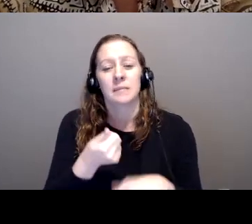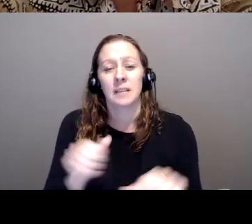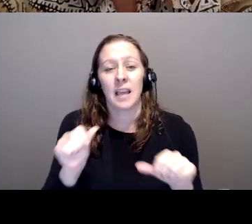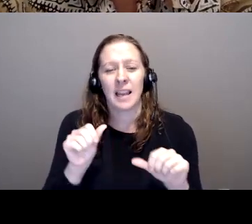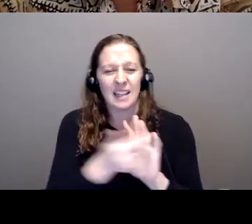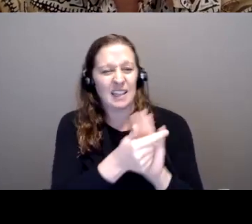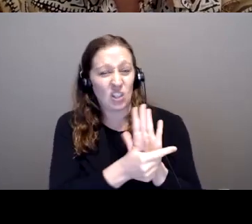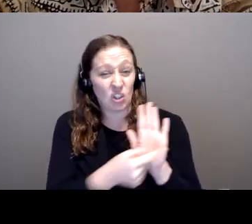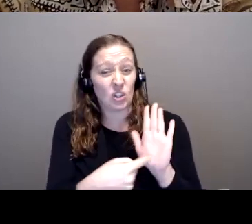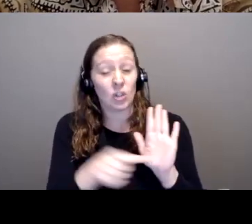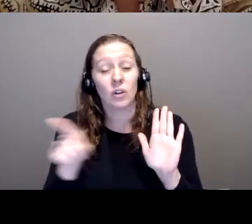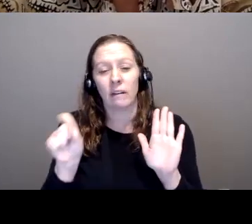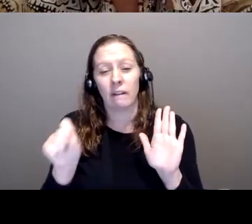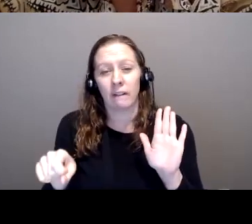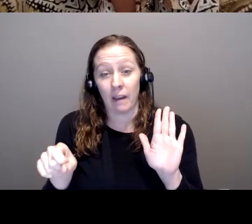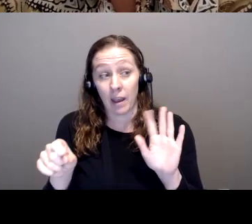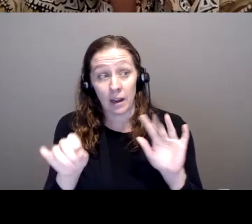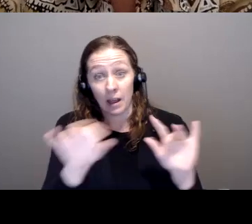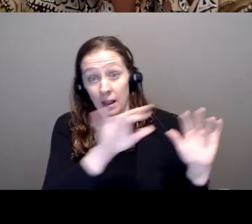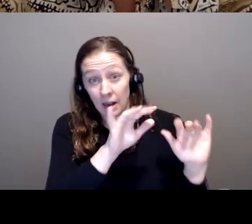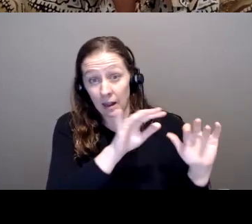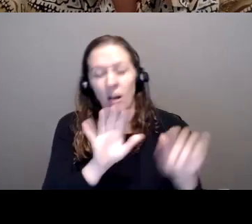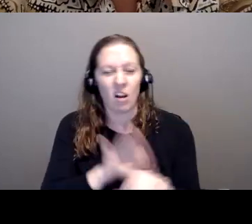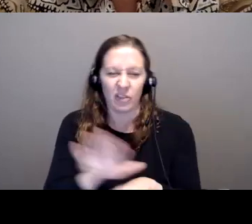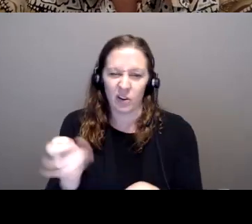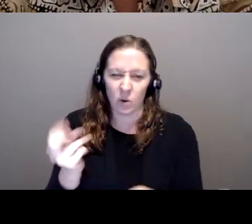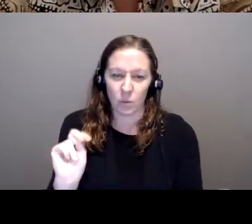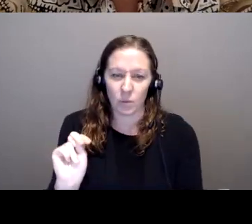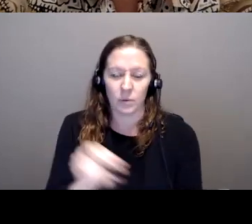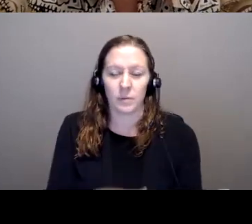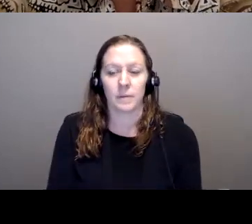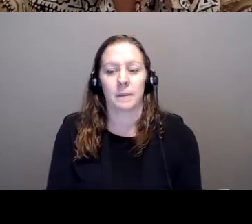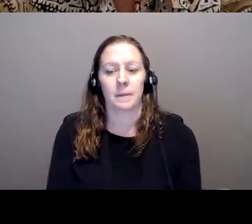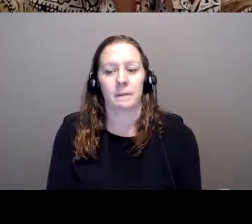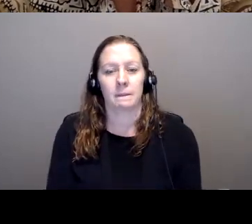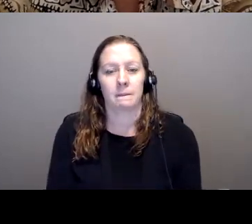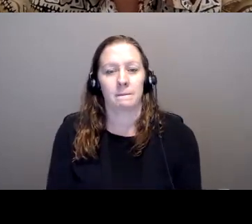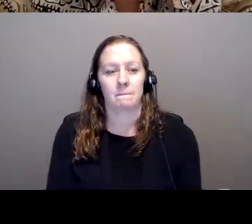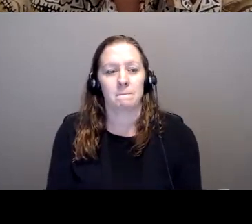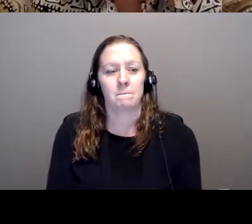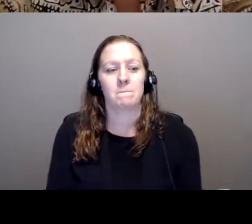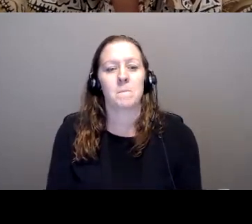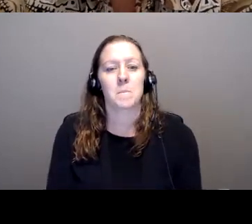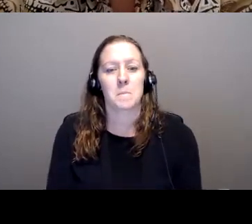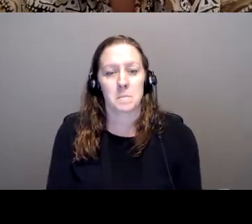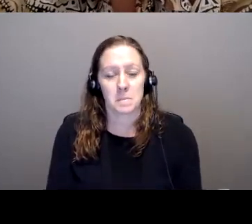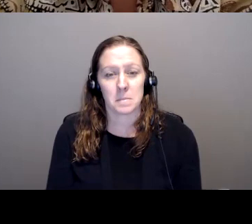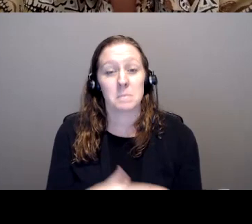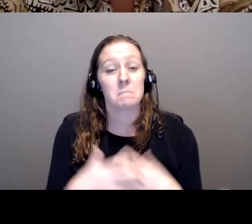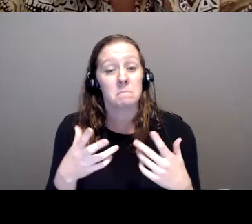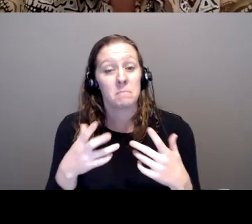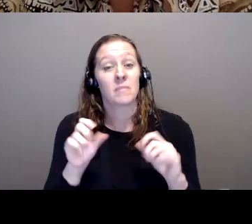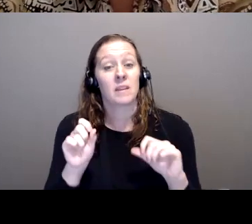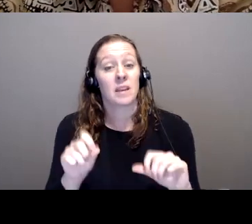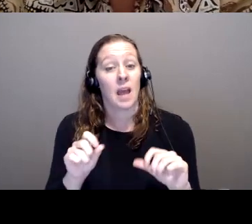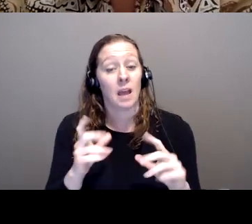legal, then they can go and do that on their own. And then we can take them into a home share